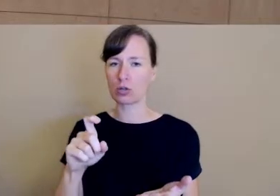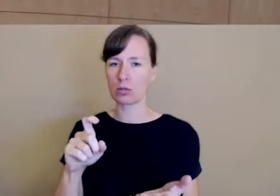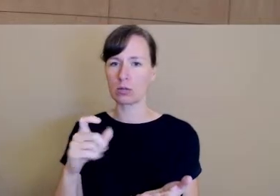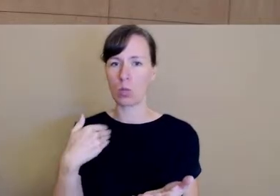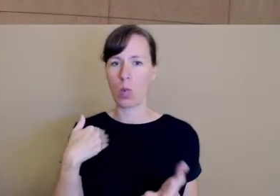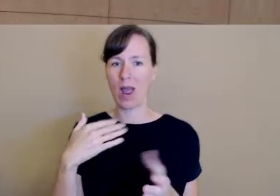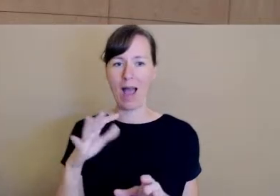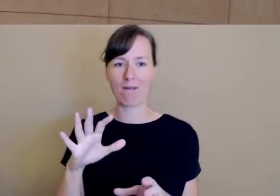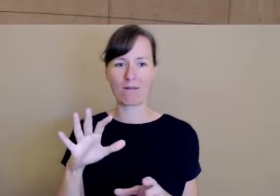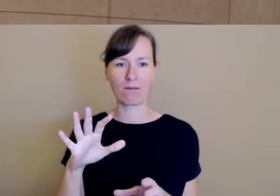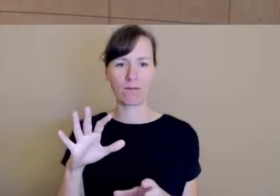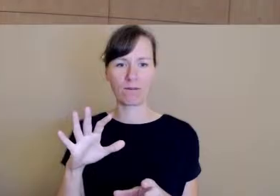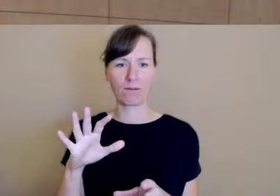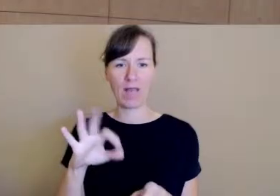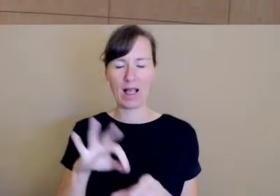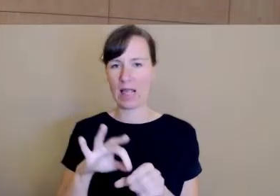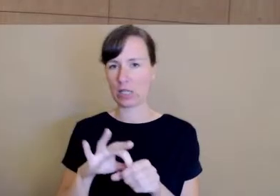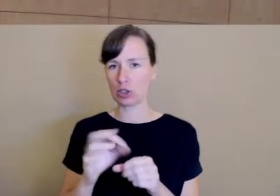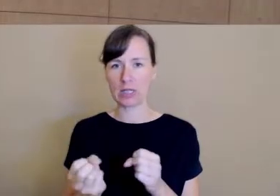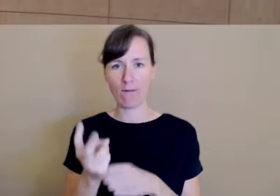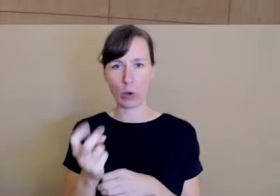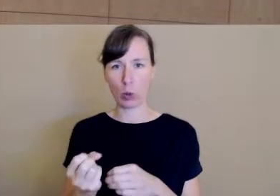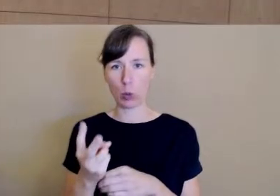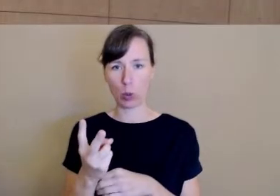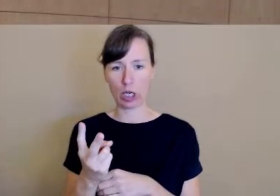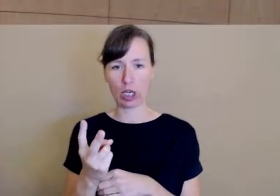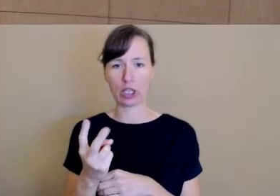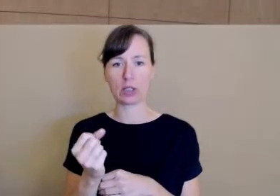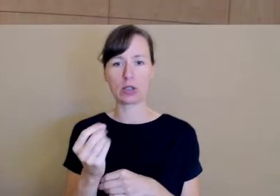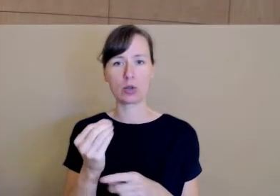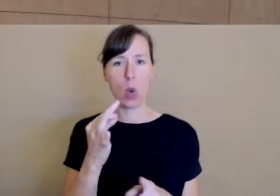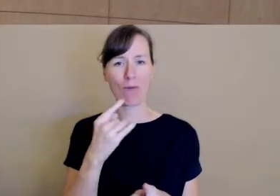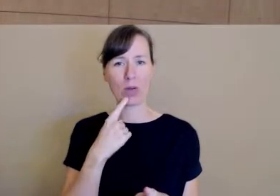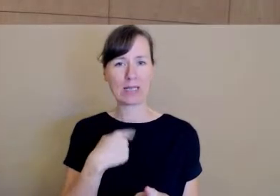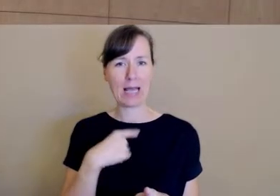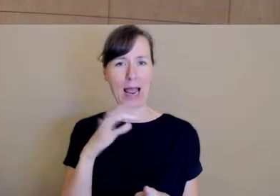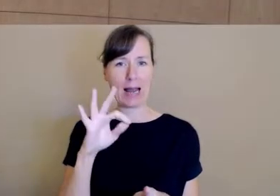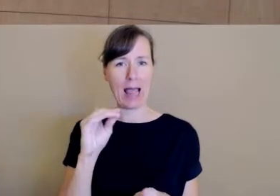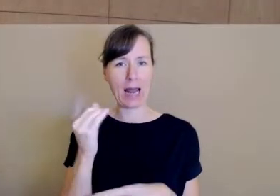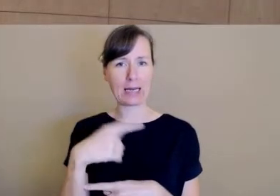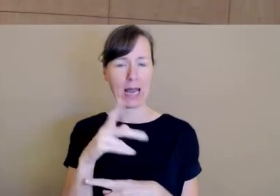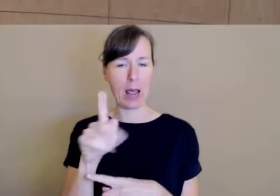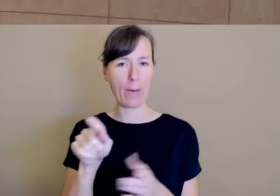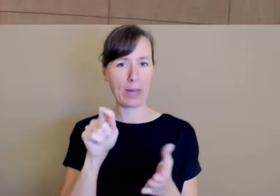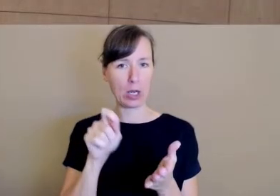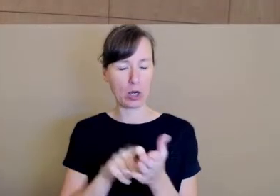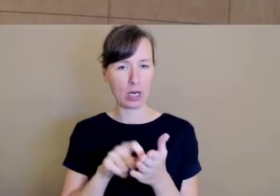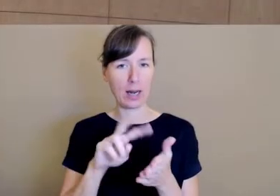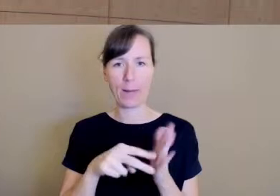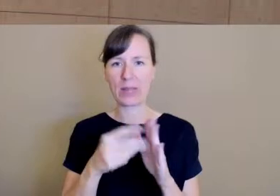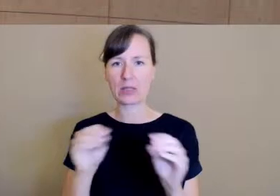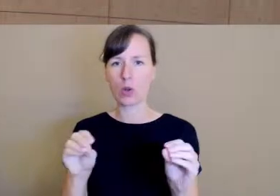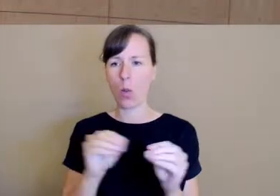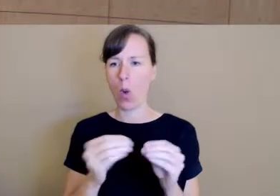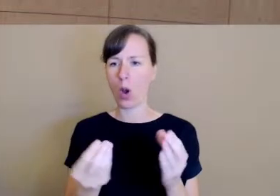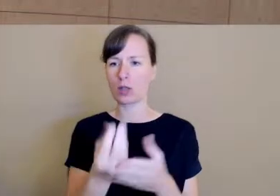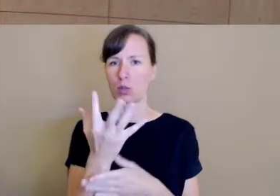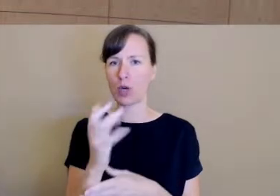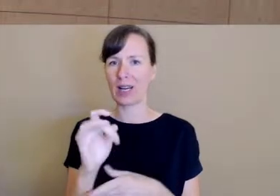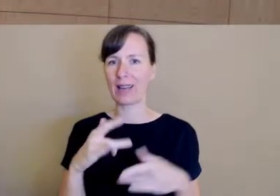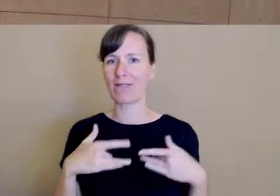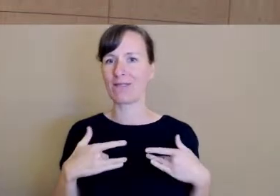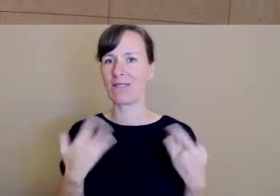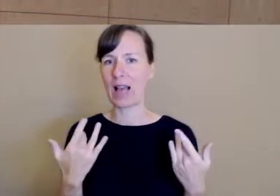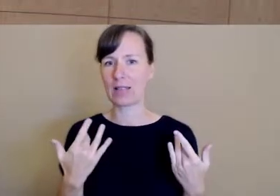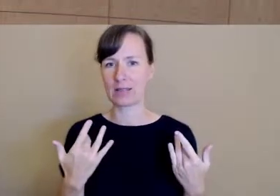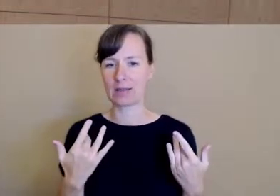every 2 years, right? So if we say 90-day period, that means there are no more spring events, which might, or at